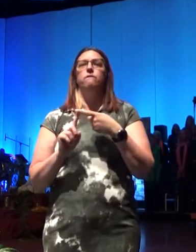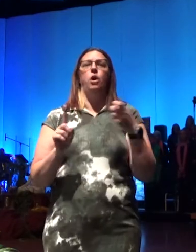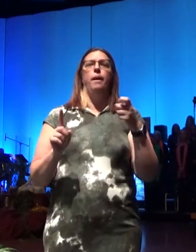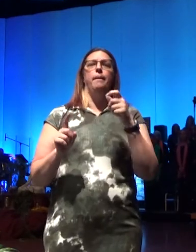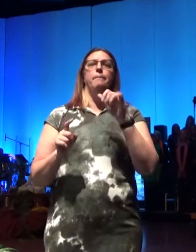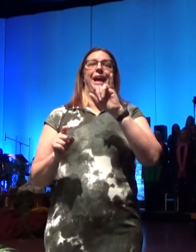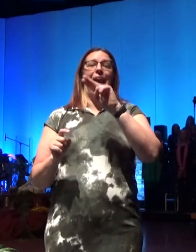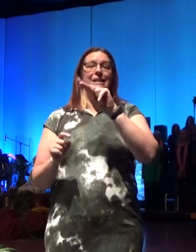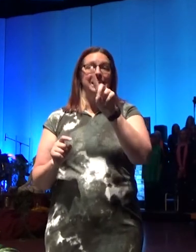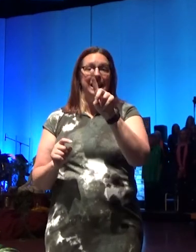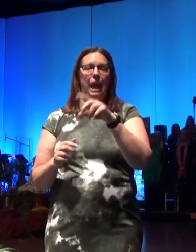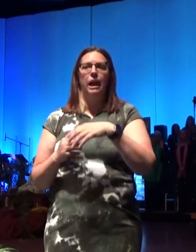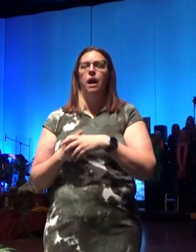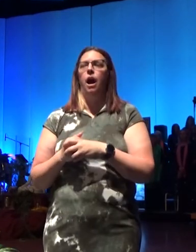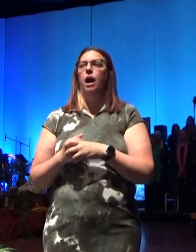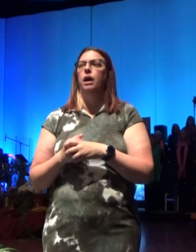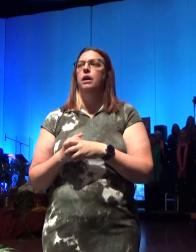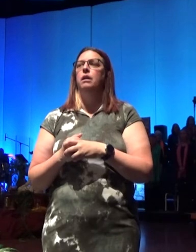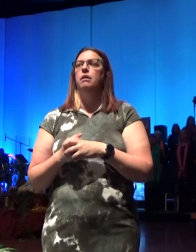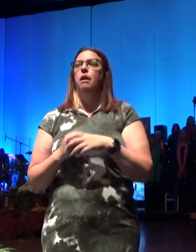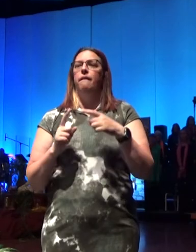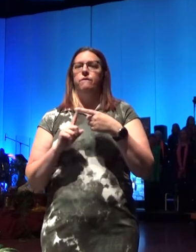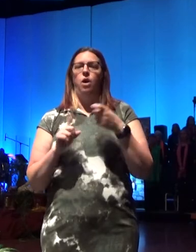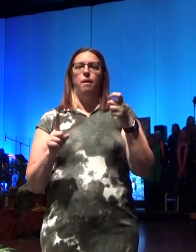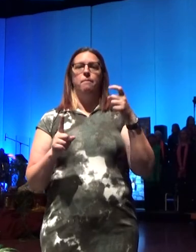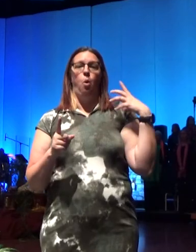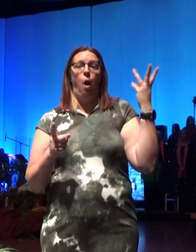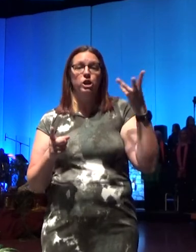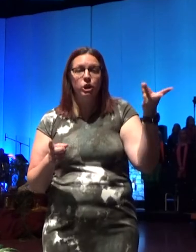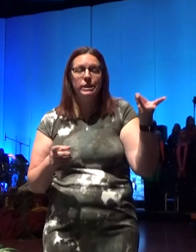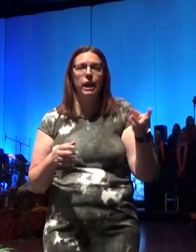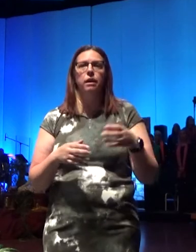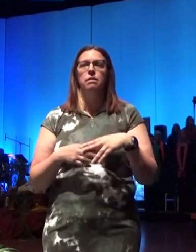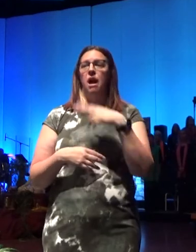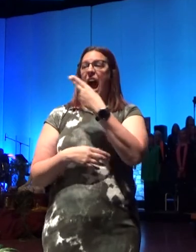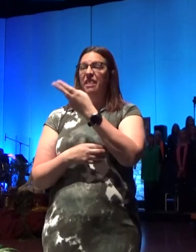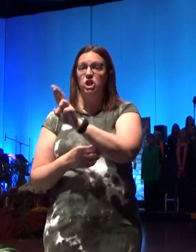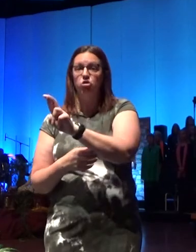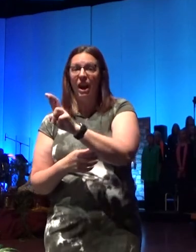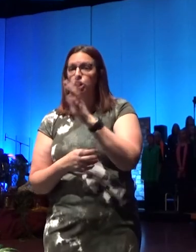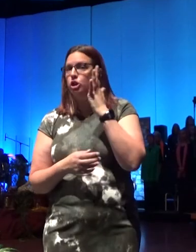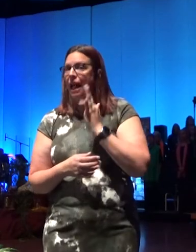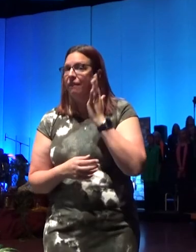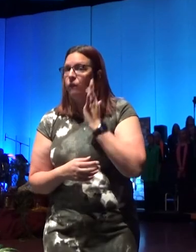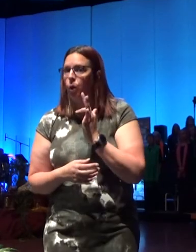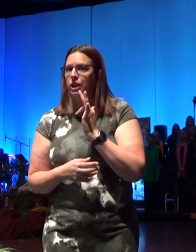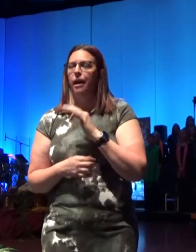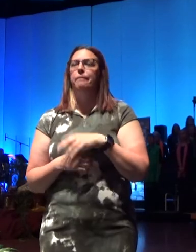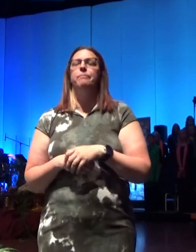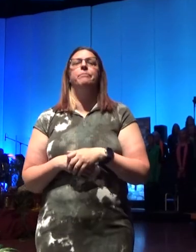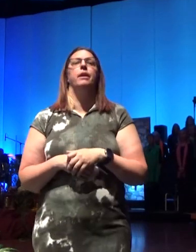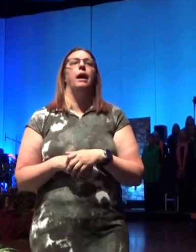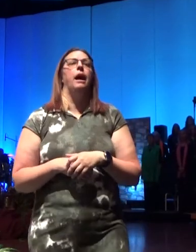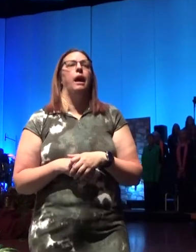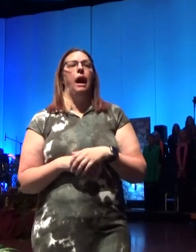Indianapolis, Indiana, Kent, Washington, Highland Ranch, California, Seal Beach, California,